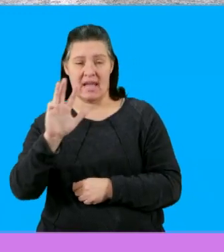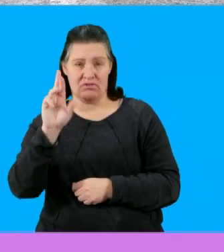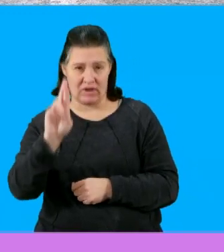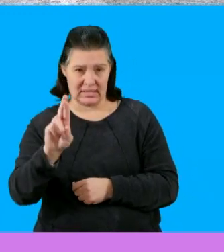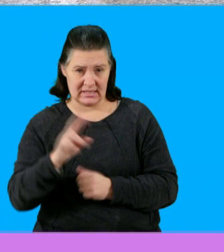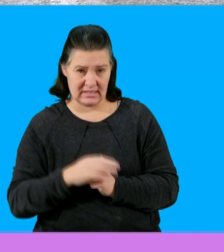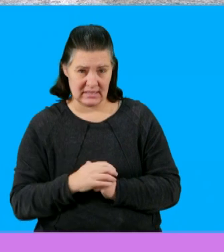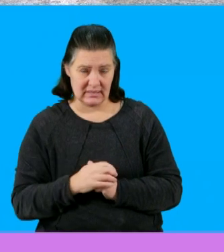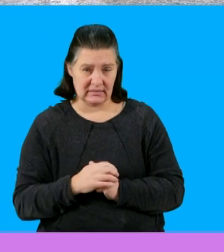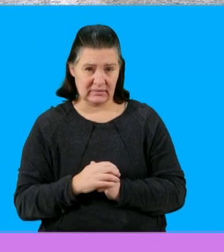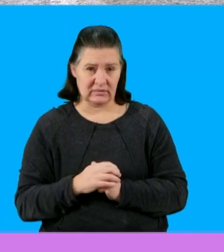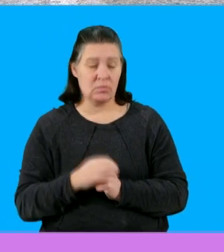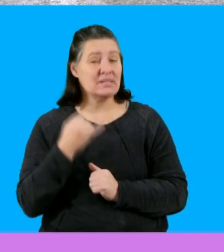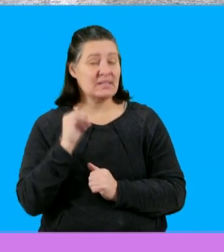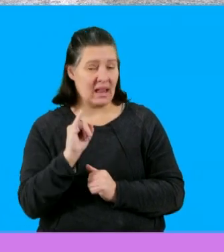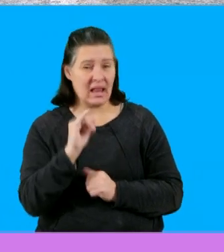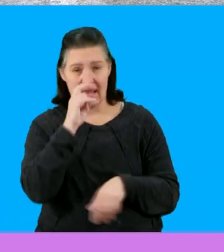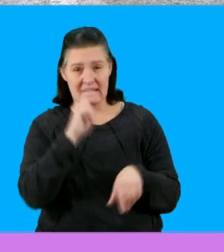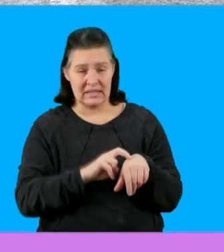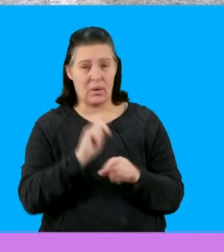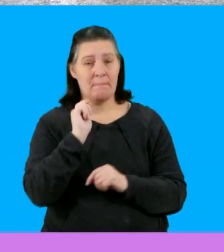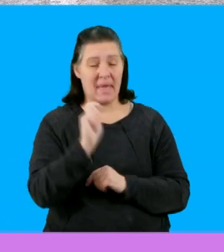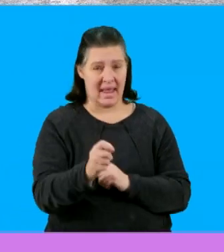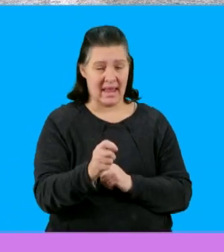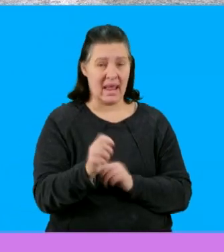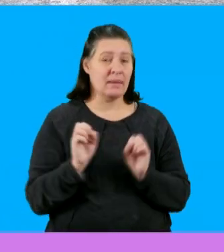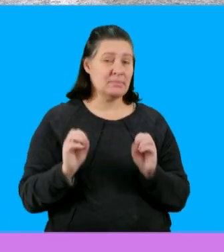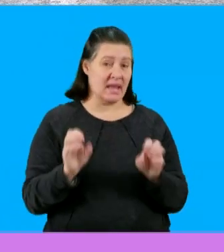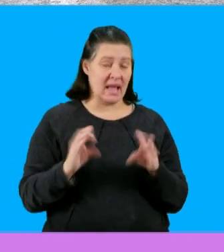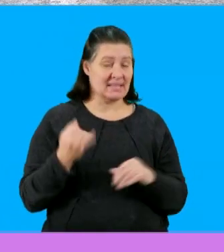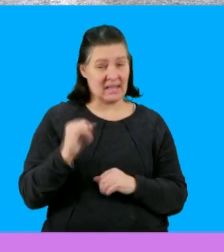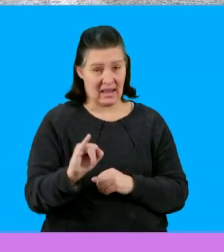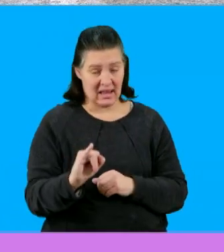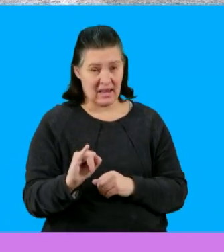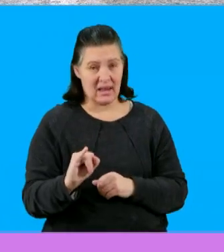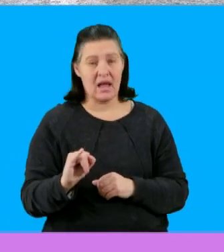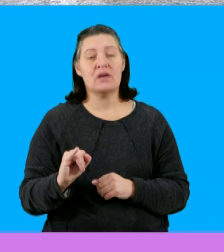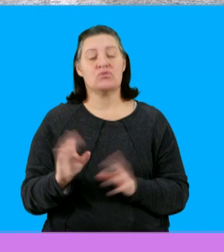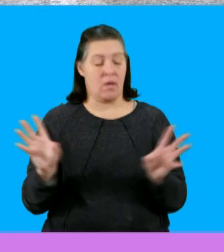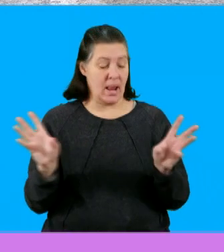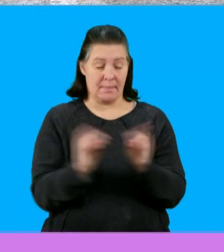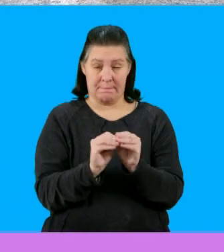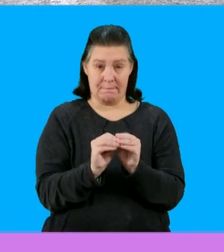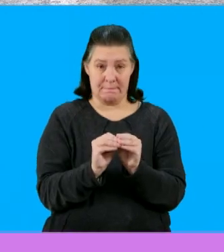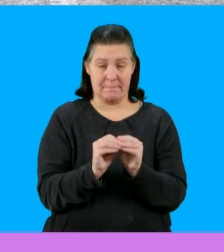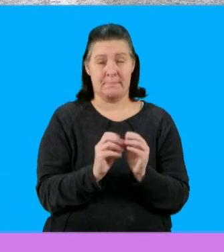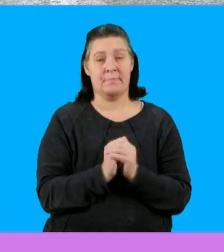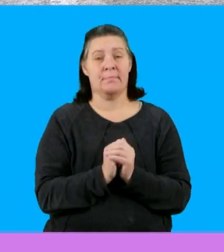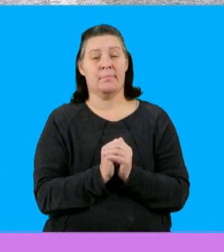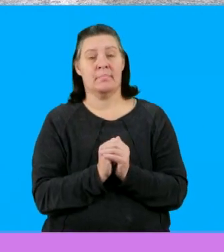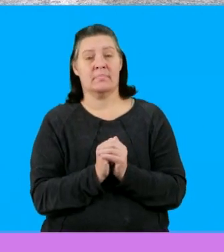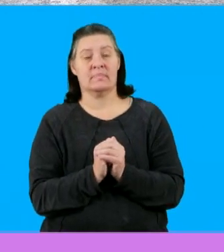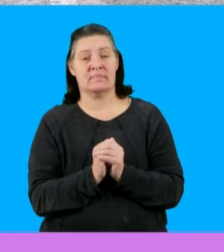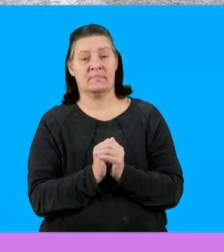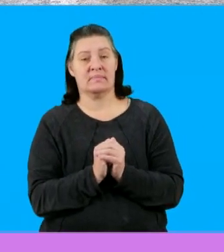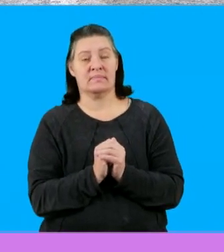1,539 Rand. Okay, remember, you still need to pay the price of the item as well. So I'm going to add the two amounts together.